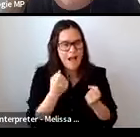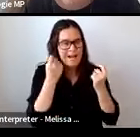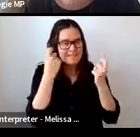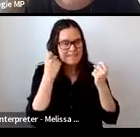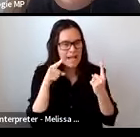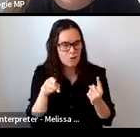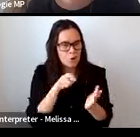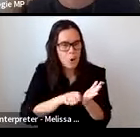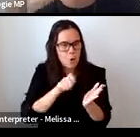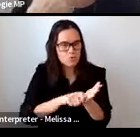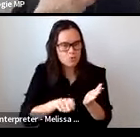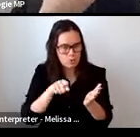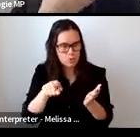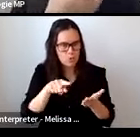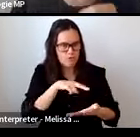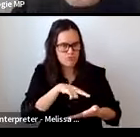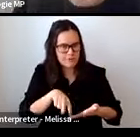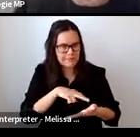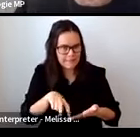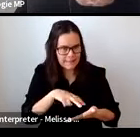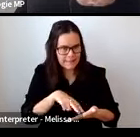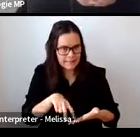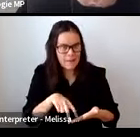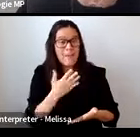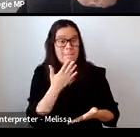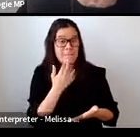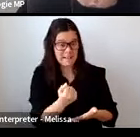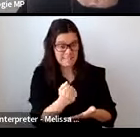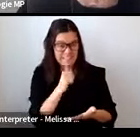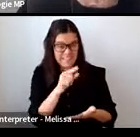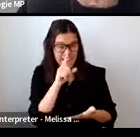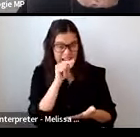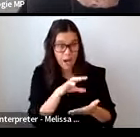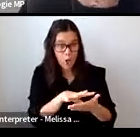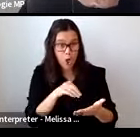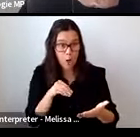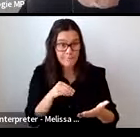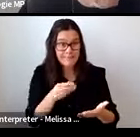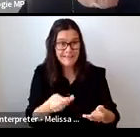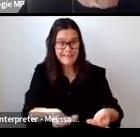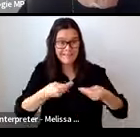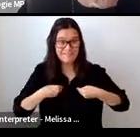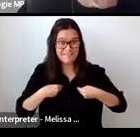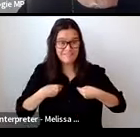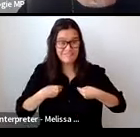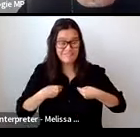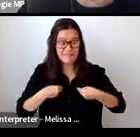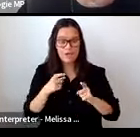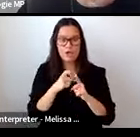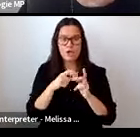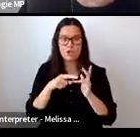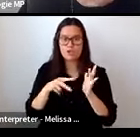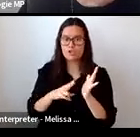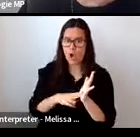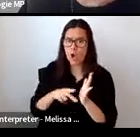and it would be really useful if we could have a copy of those. They should be with you.